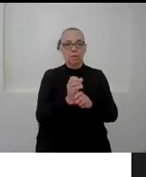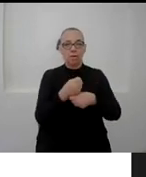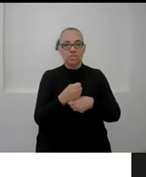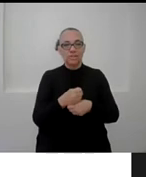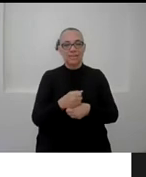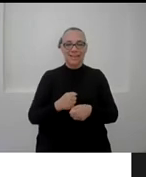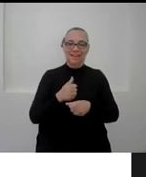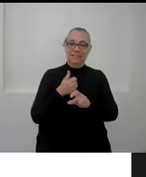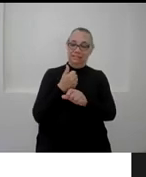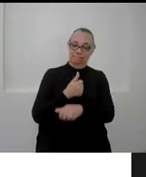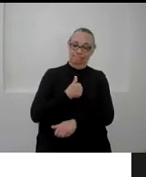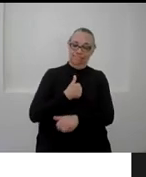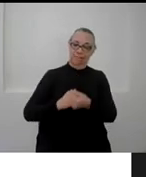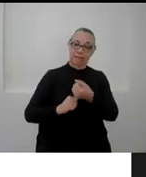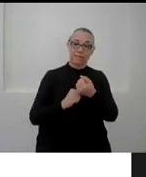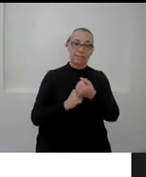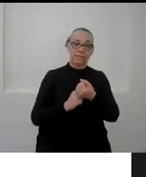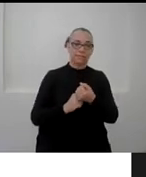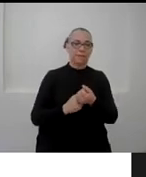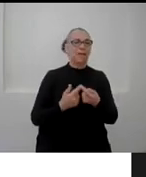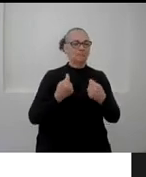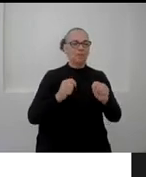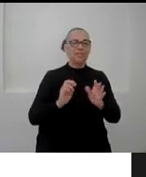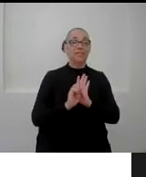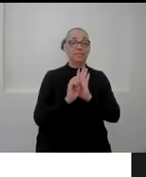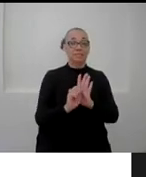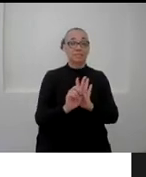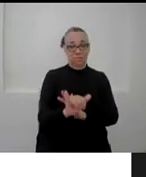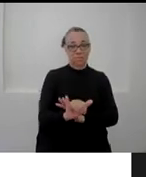try and give some practical examples of that.